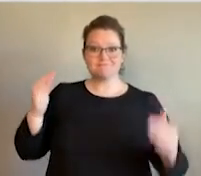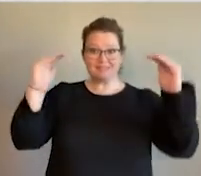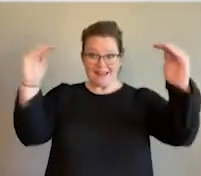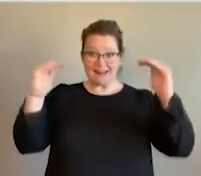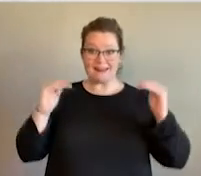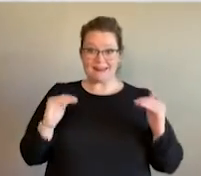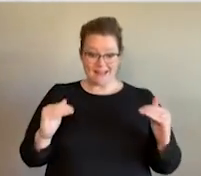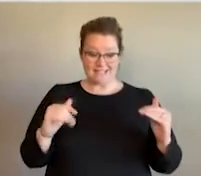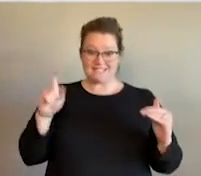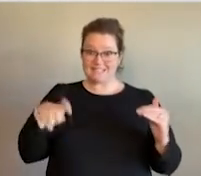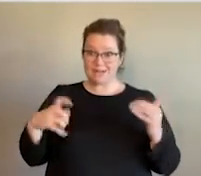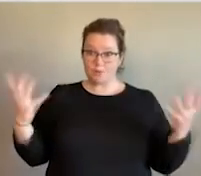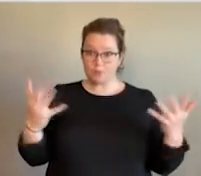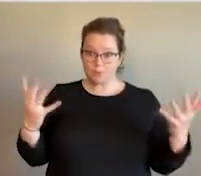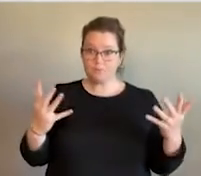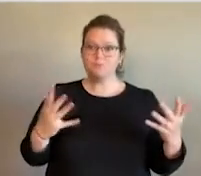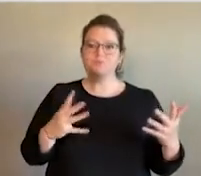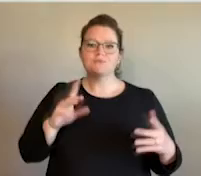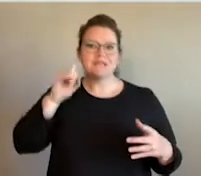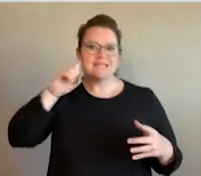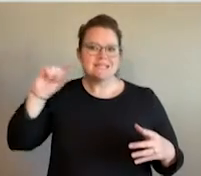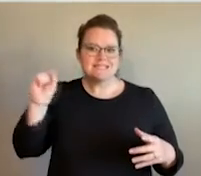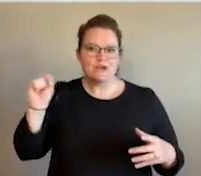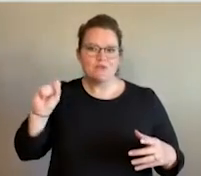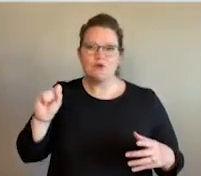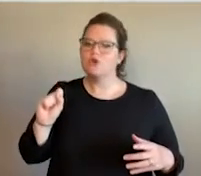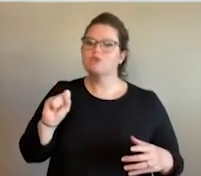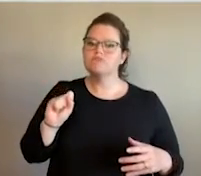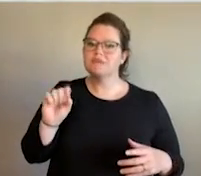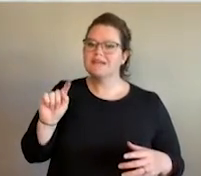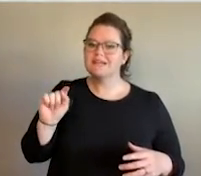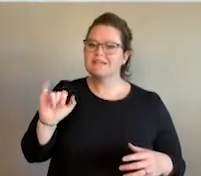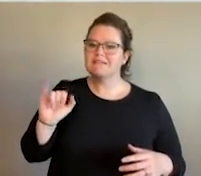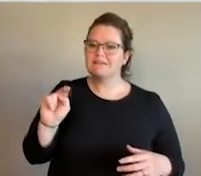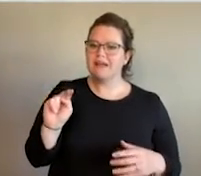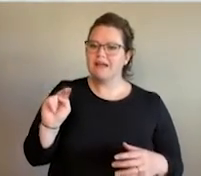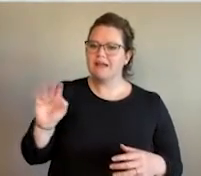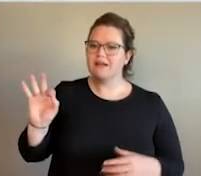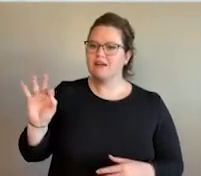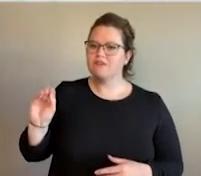Next, you'll need some aluminum foil.